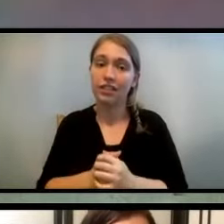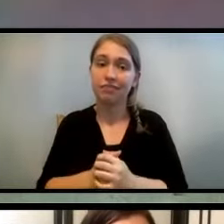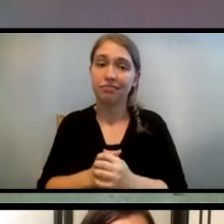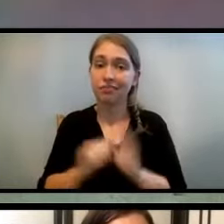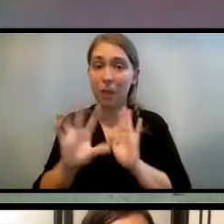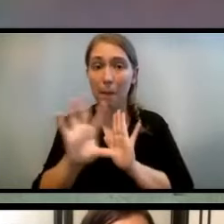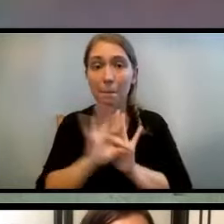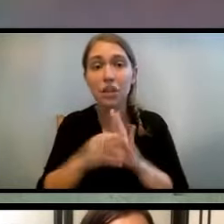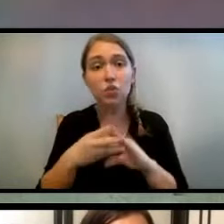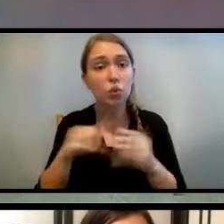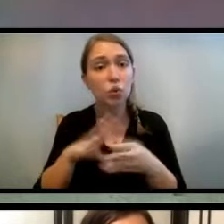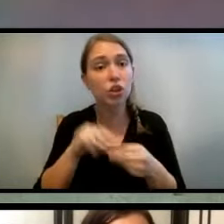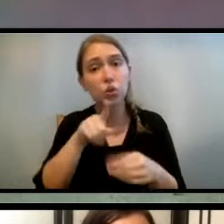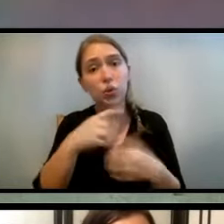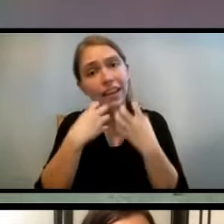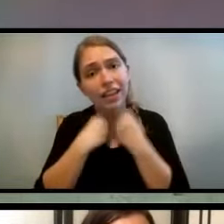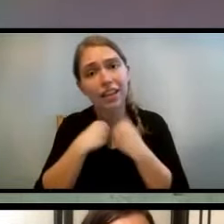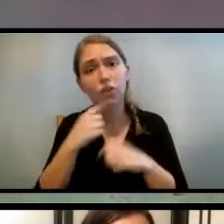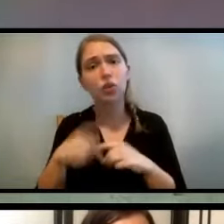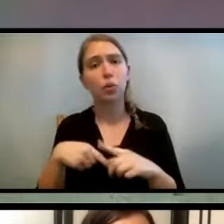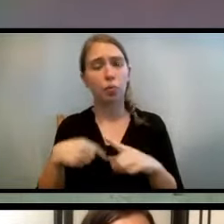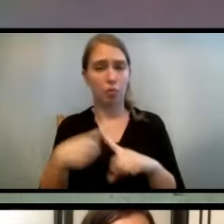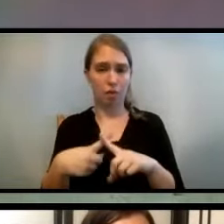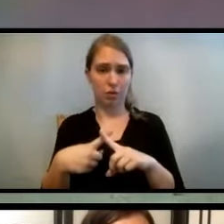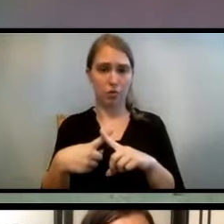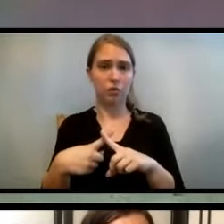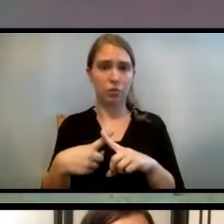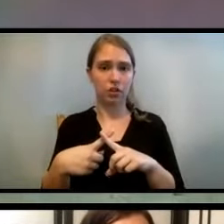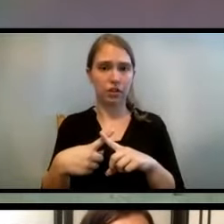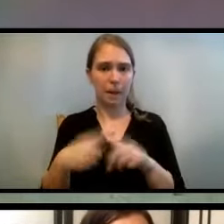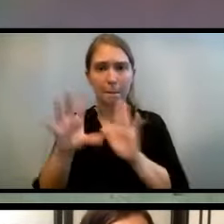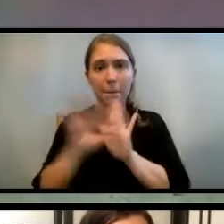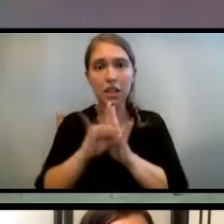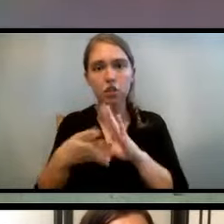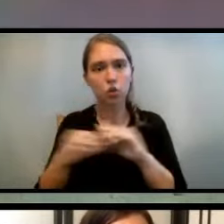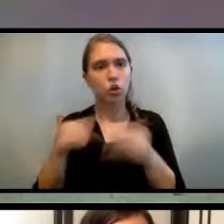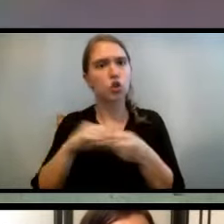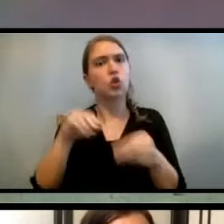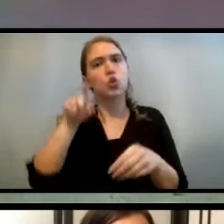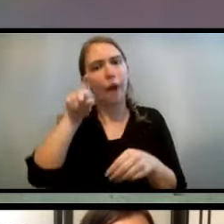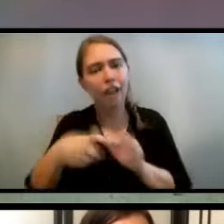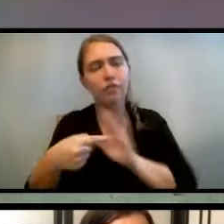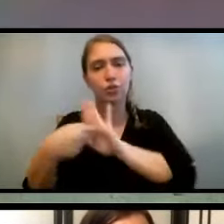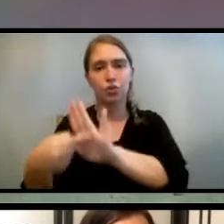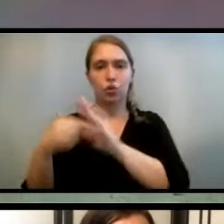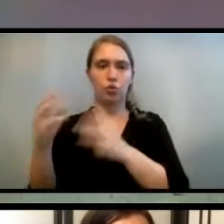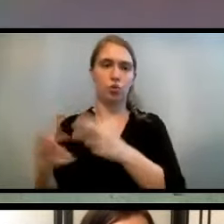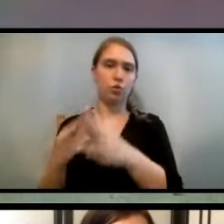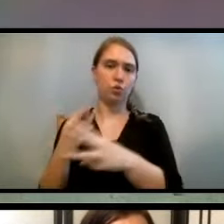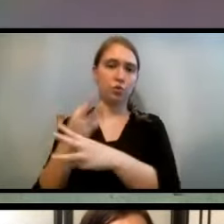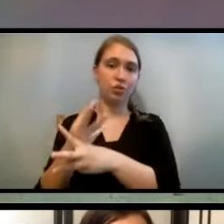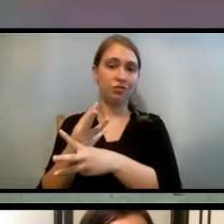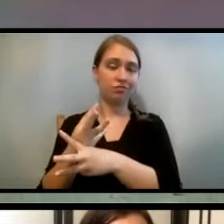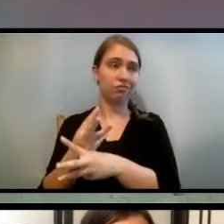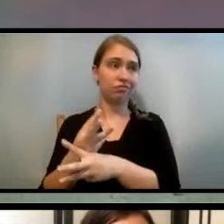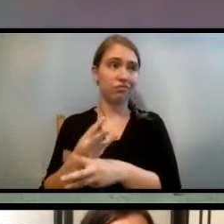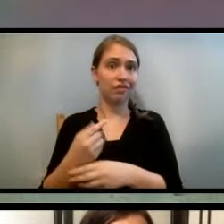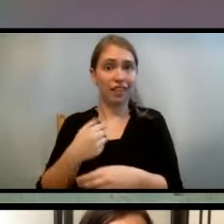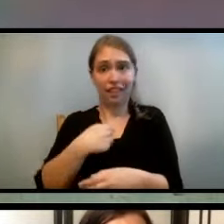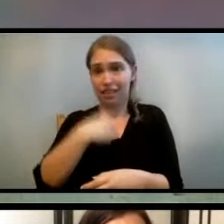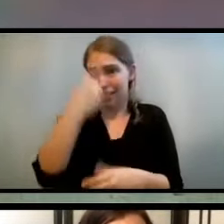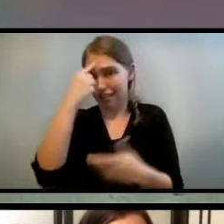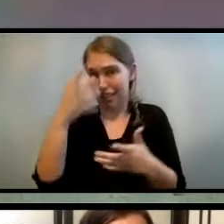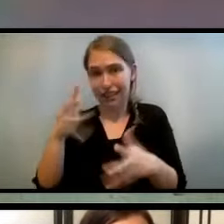about. Try to find the stories that you feel like you have to get out there in the world. I think that's all that counts, is just